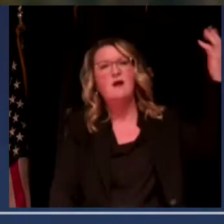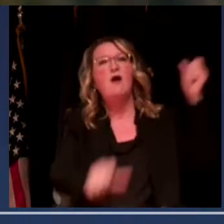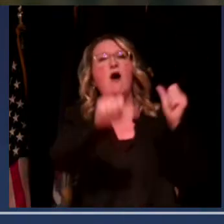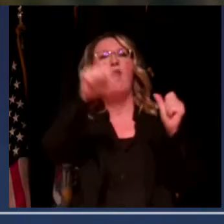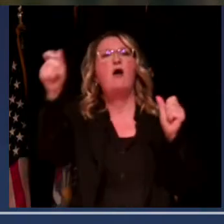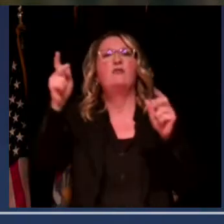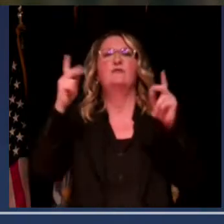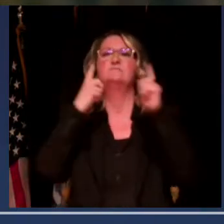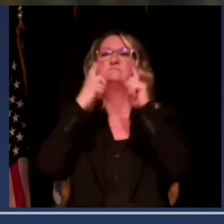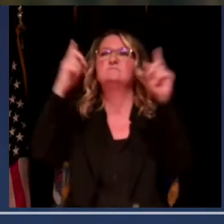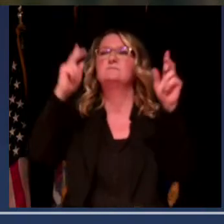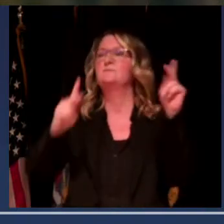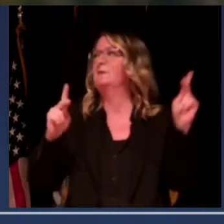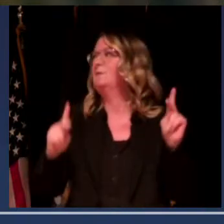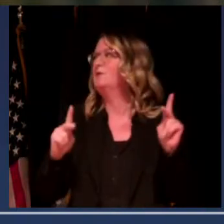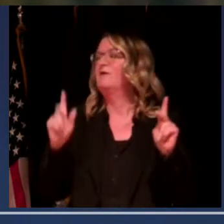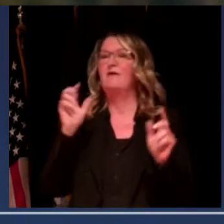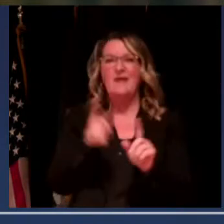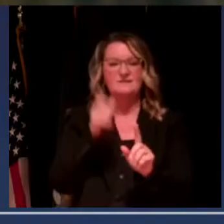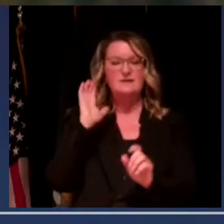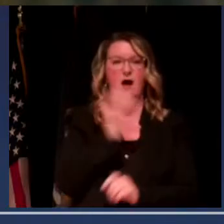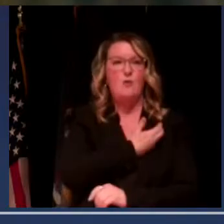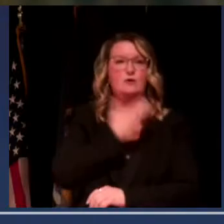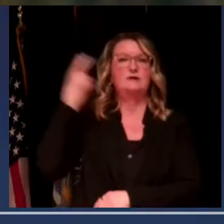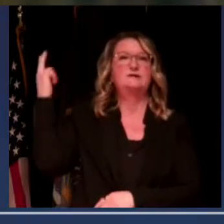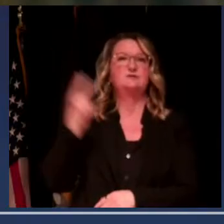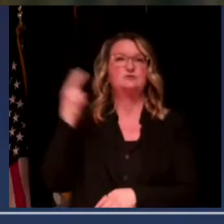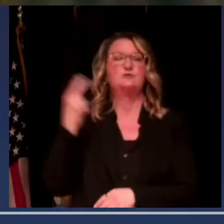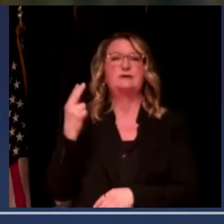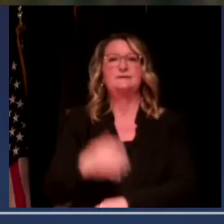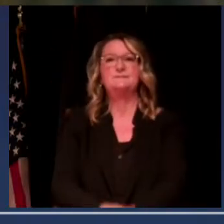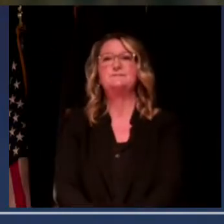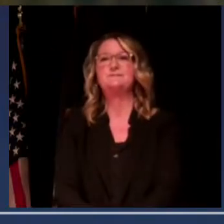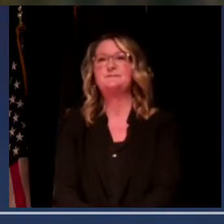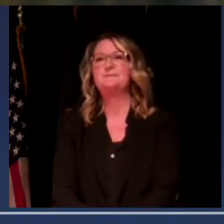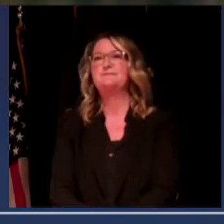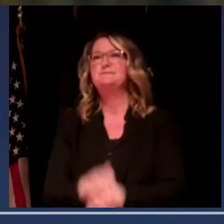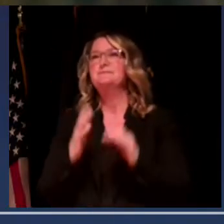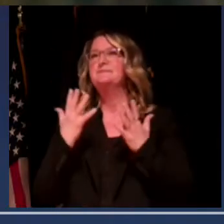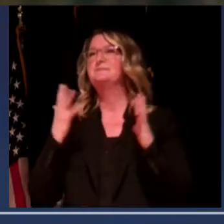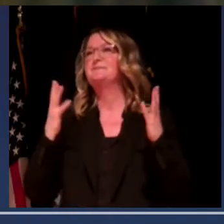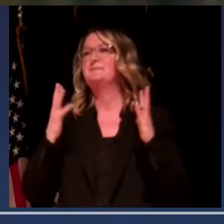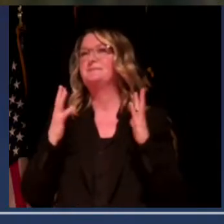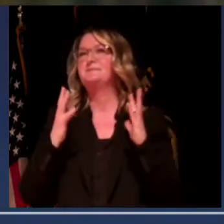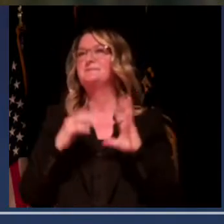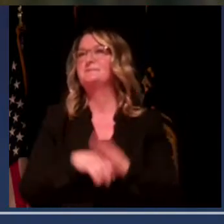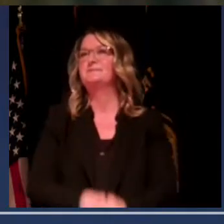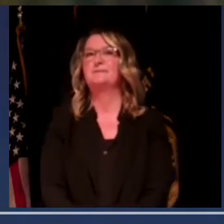government's account of our own history.